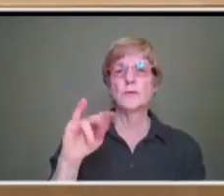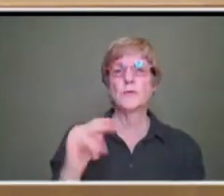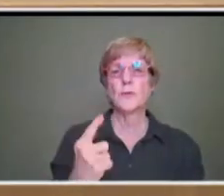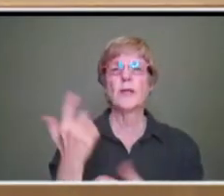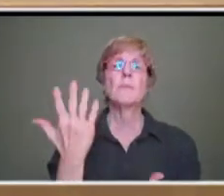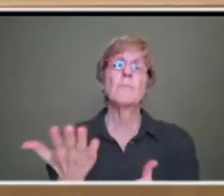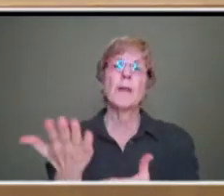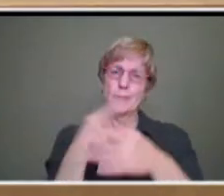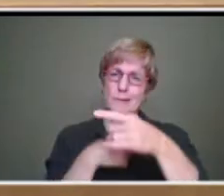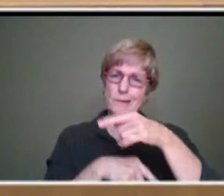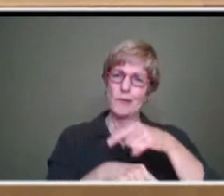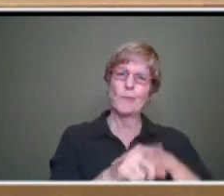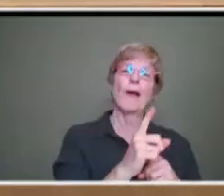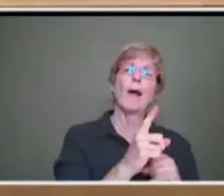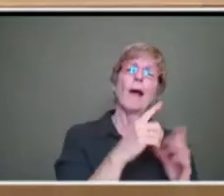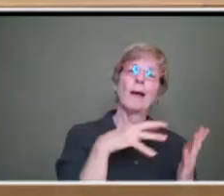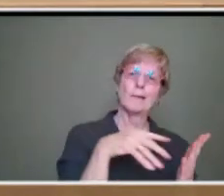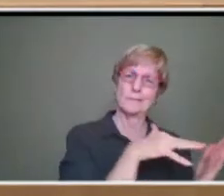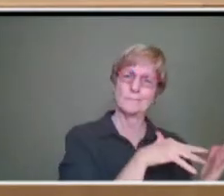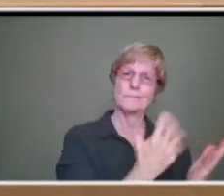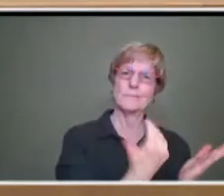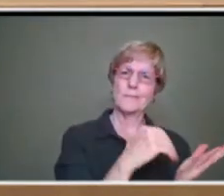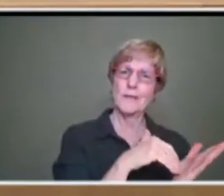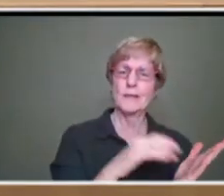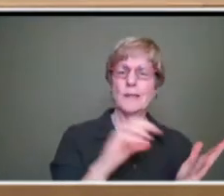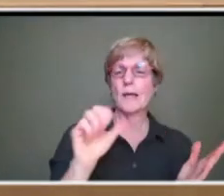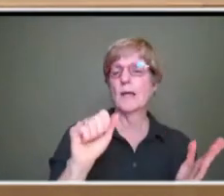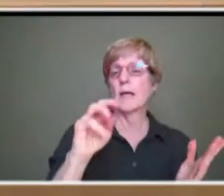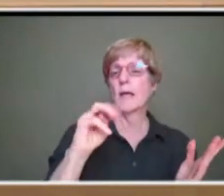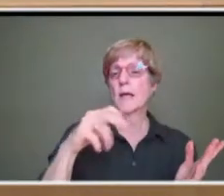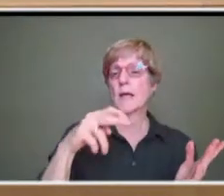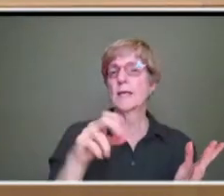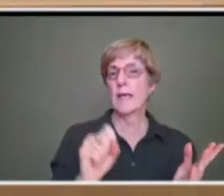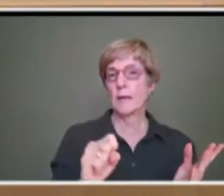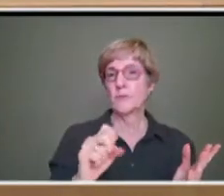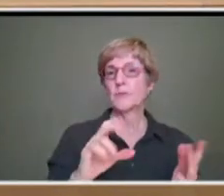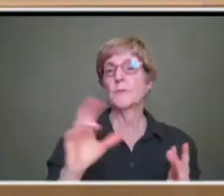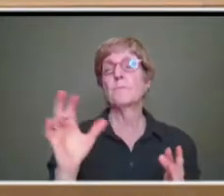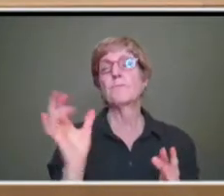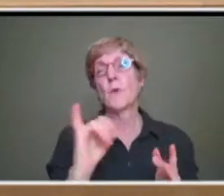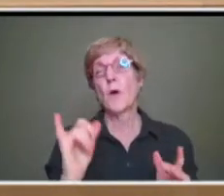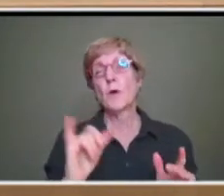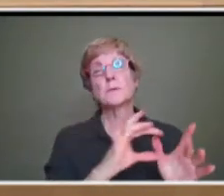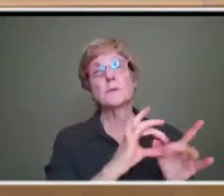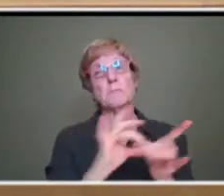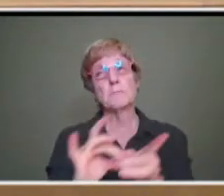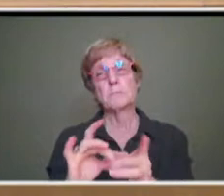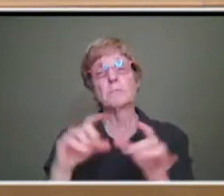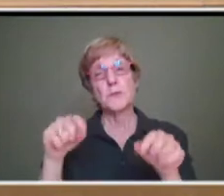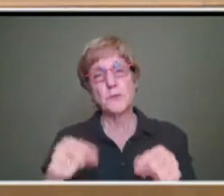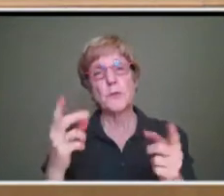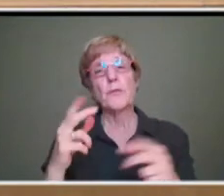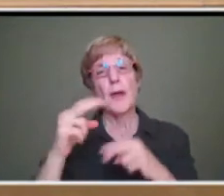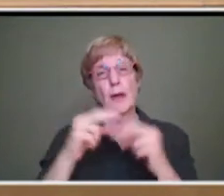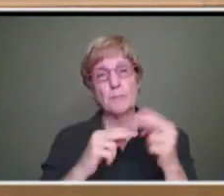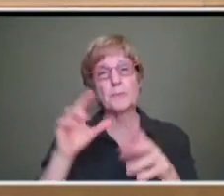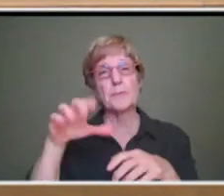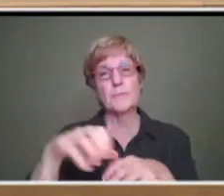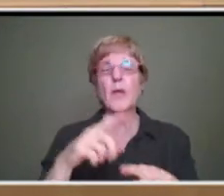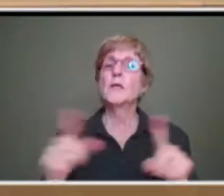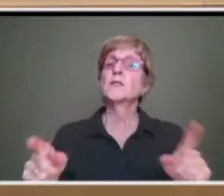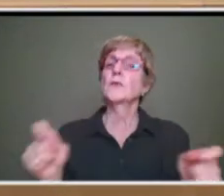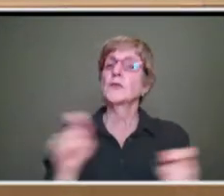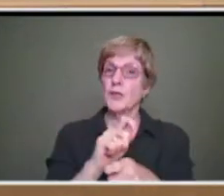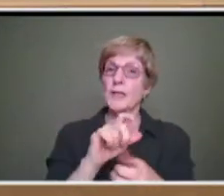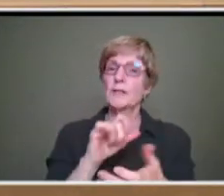back and and look at that and see if campus is also something that would be potentially applicable there but you're correct that it would change that community